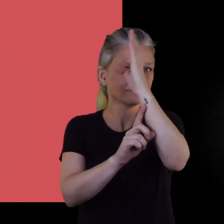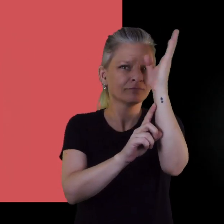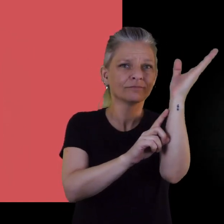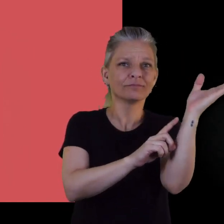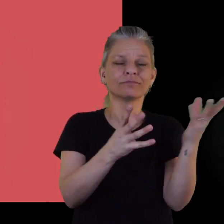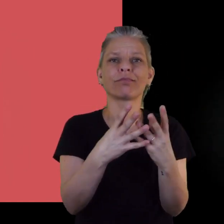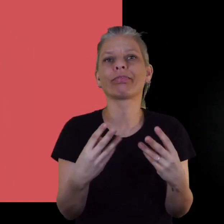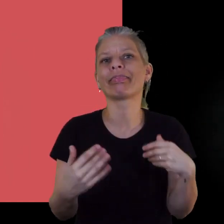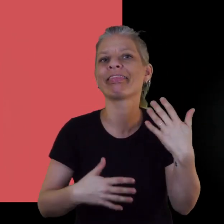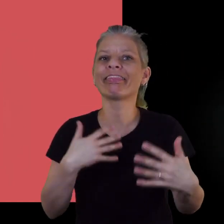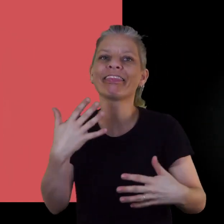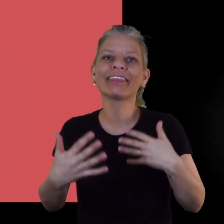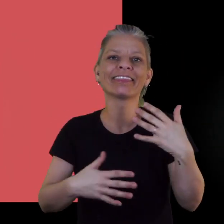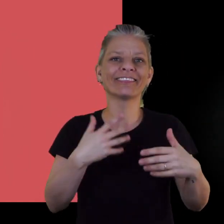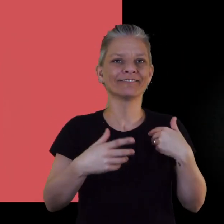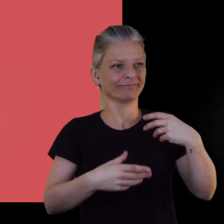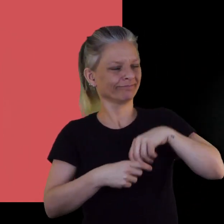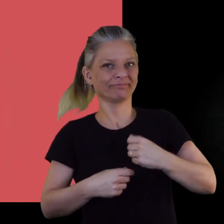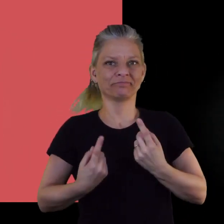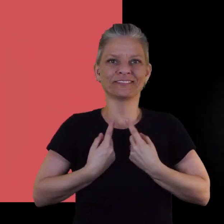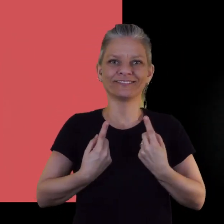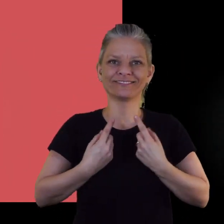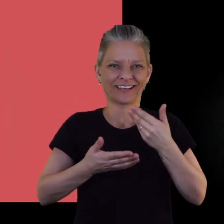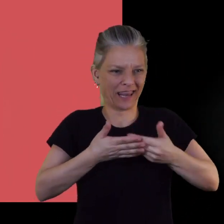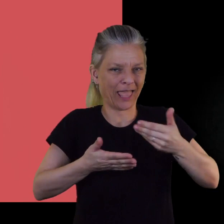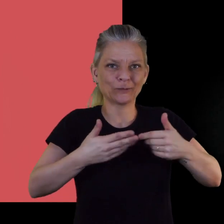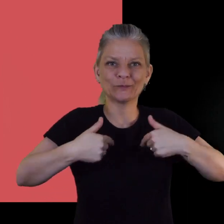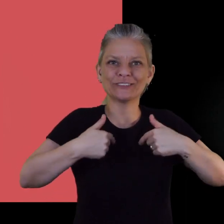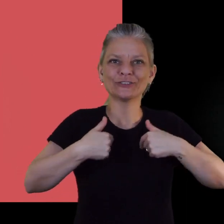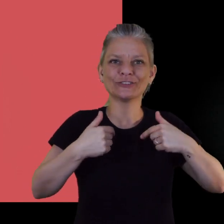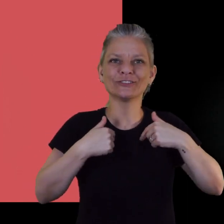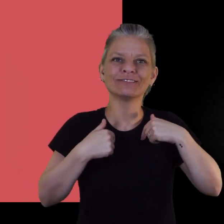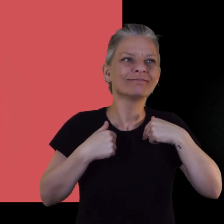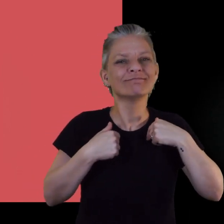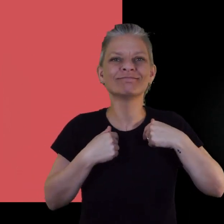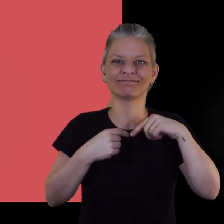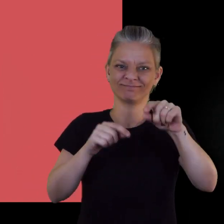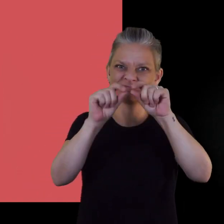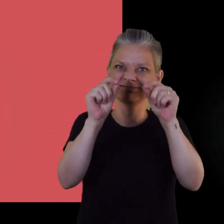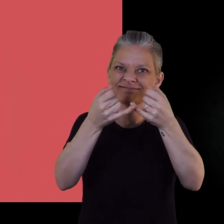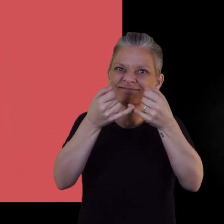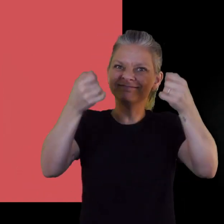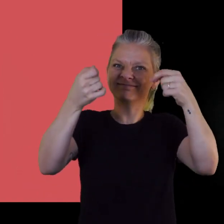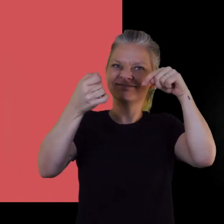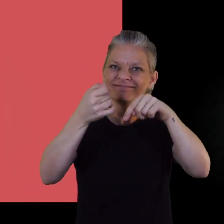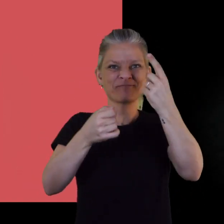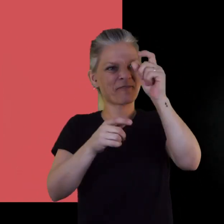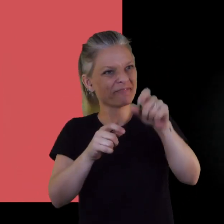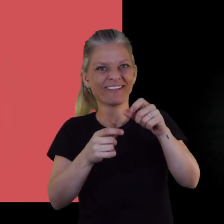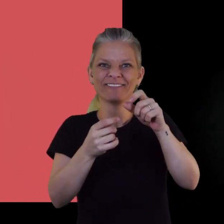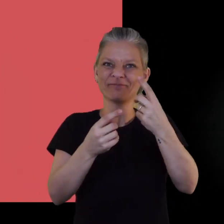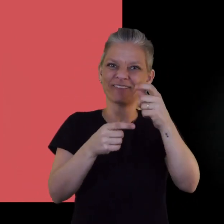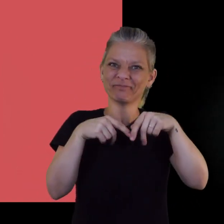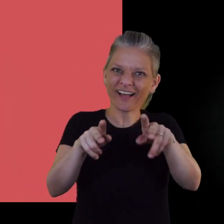on my ones was a language spoken fluently. I chose this wishbone, a path I ain't thought of. Didn't know that this was a